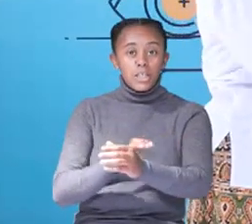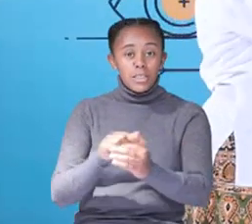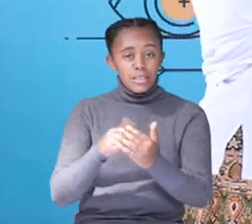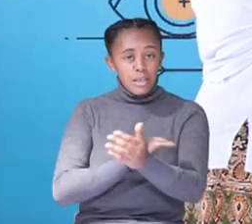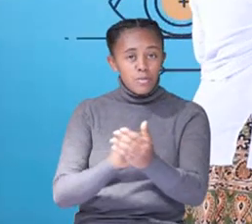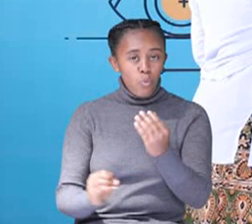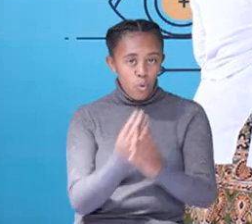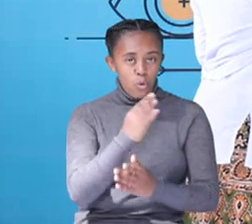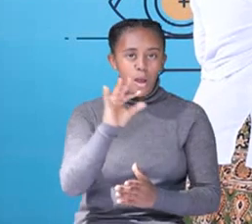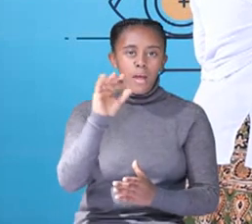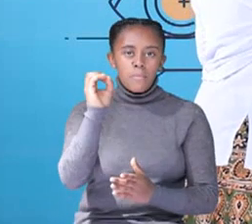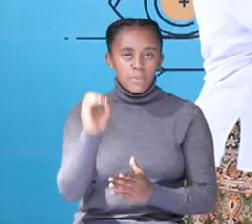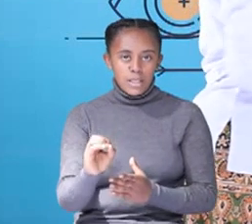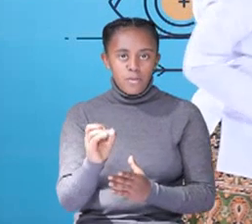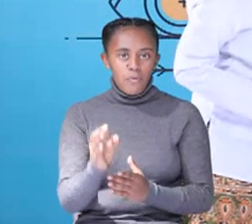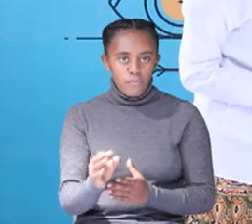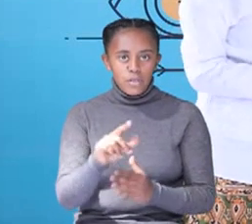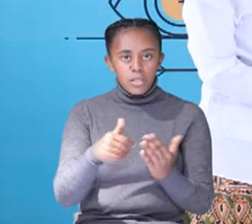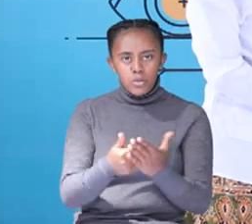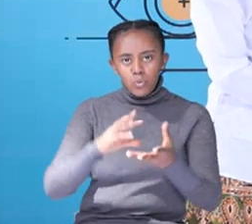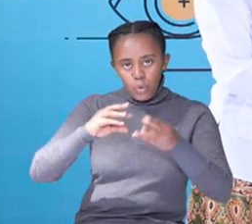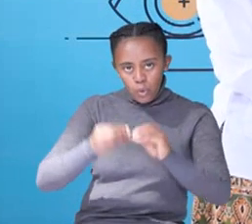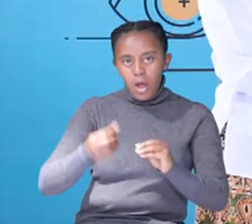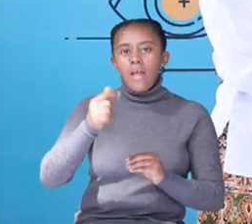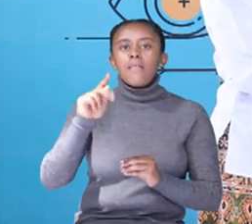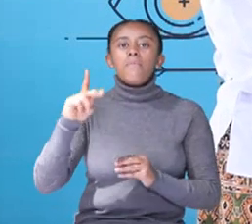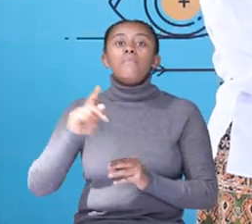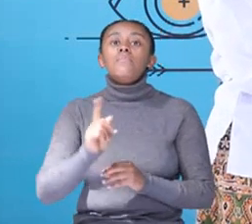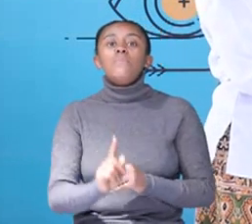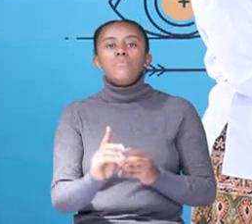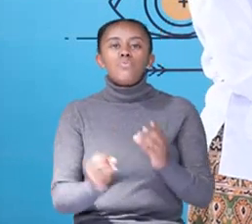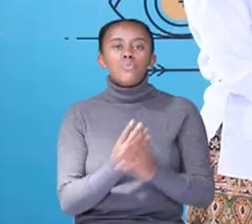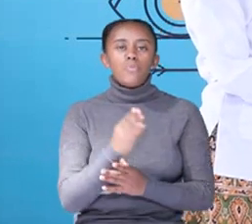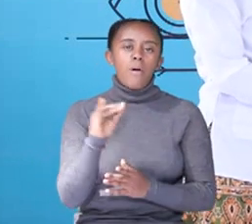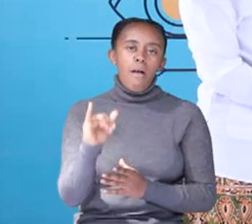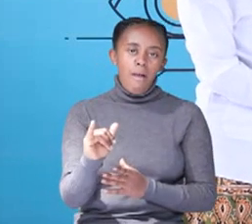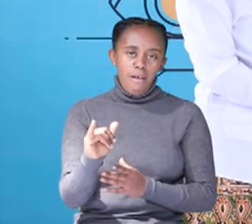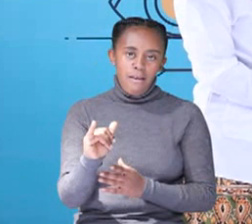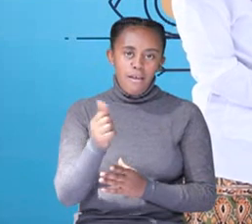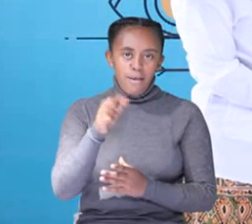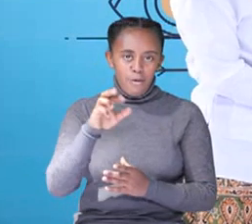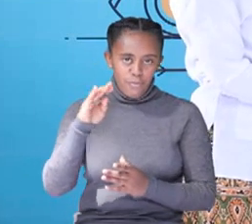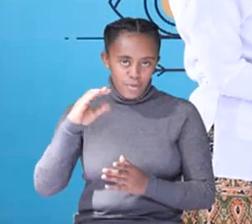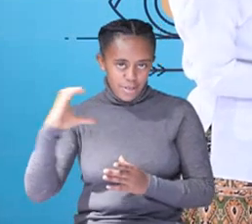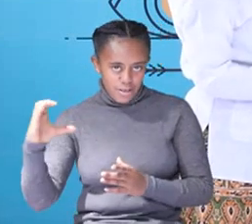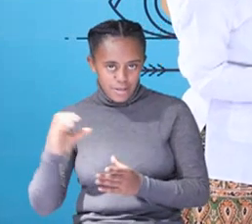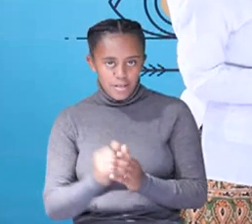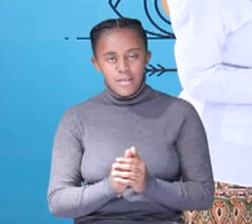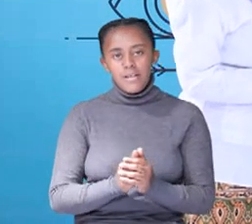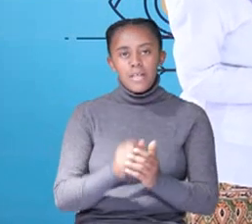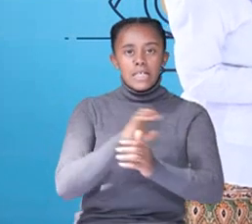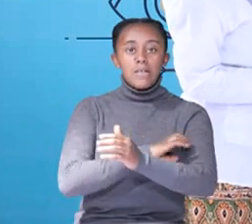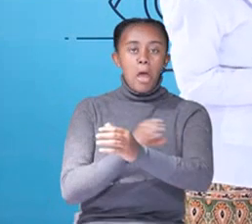produce 90% of the total ATP produced by aerobic respiration.